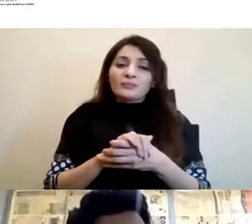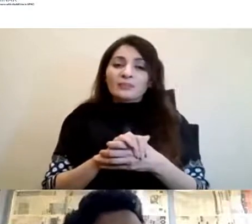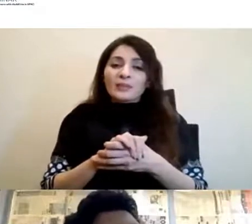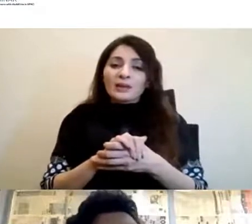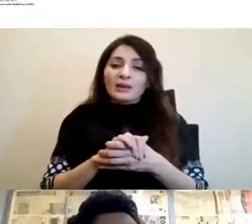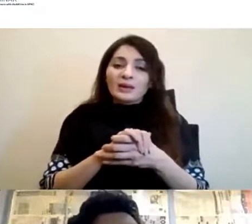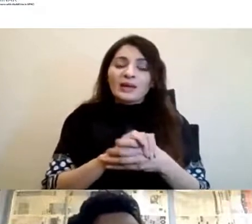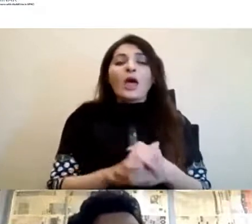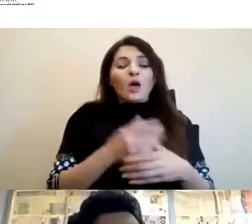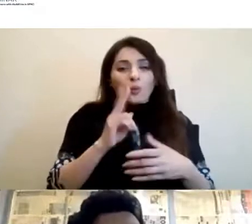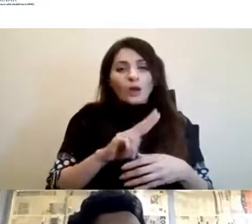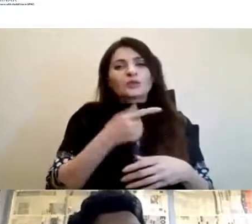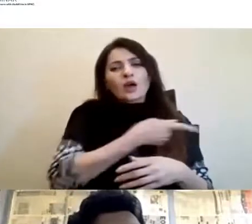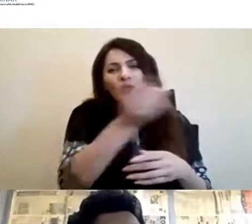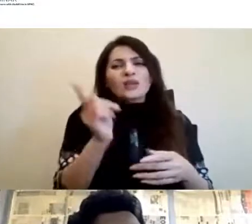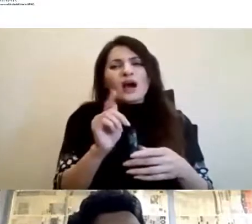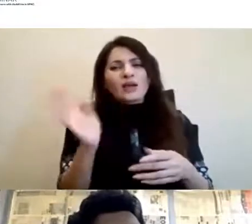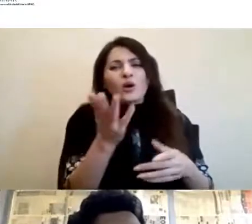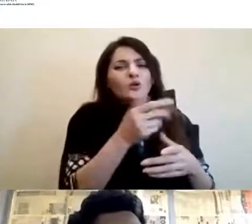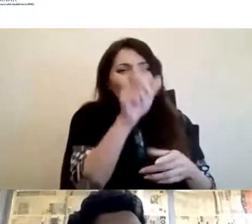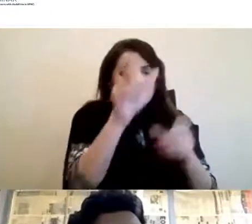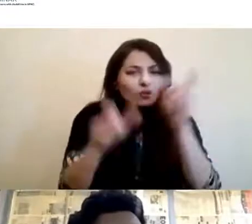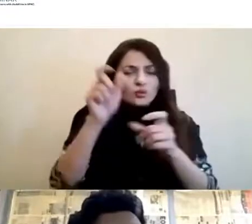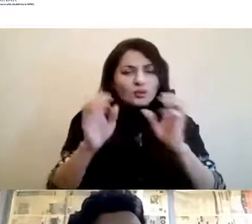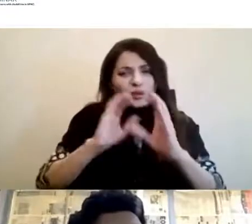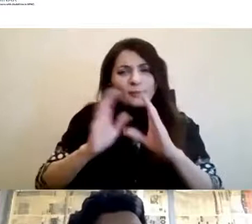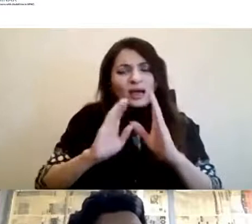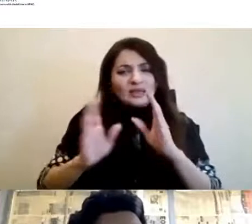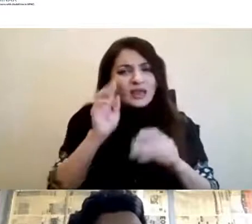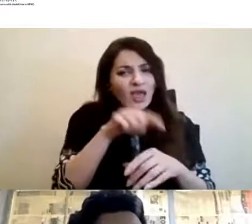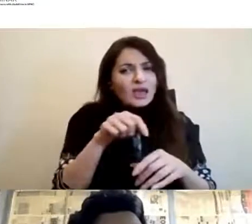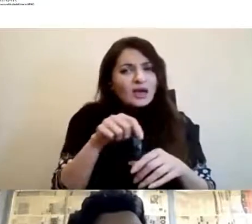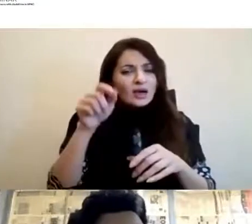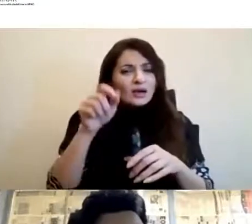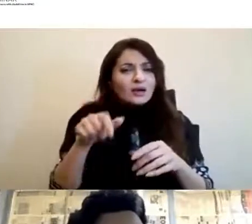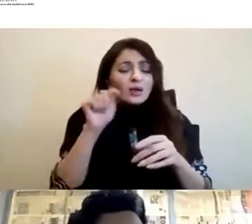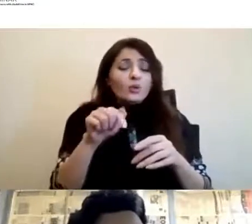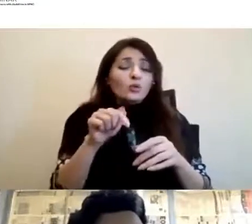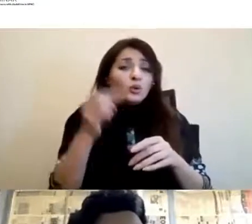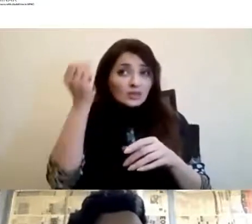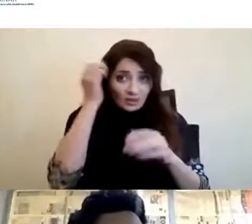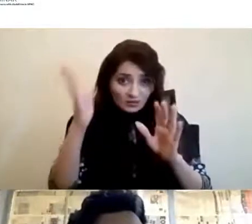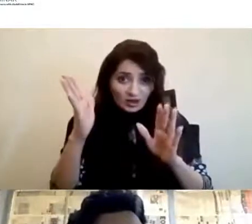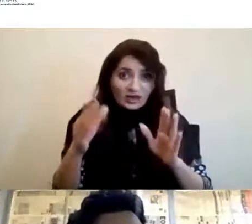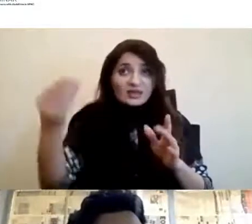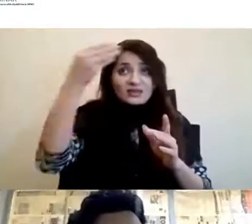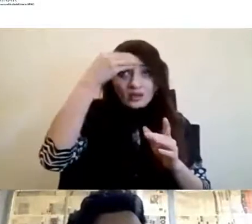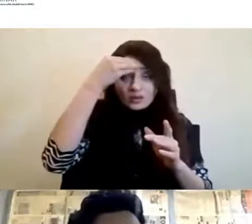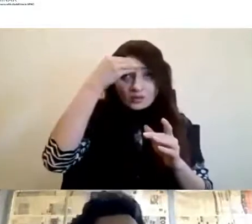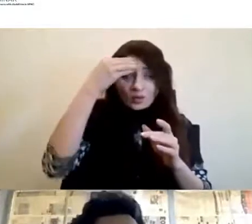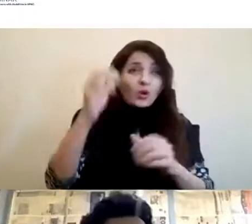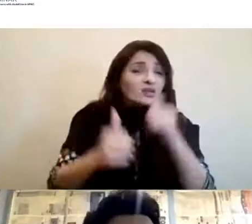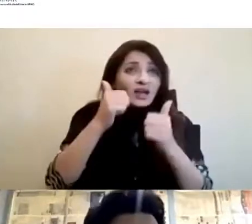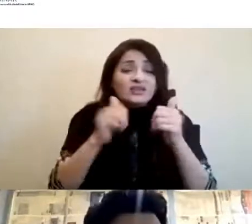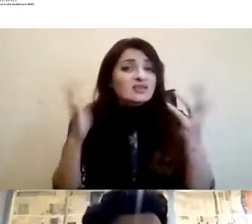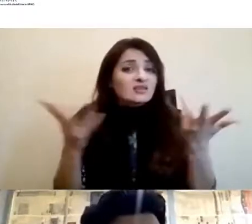by Ali and others, it's really important to understand what the problems are or the challenges are, and to really work with